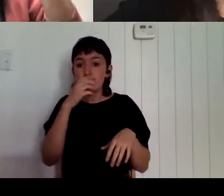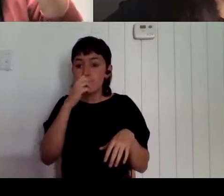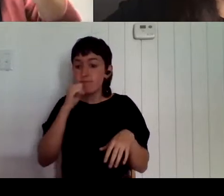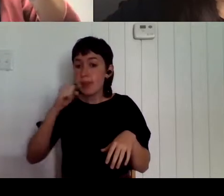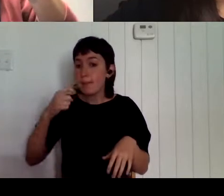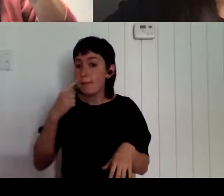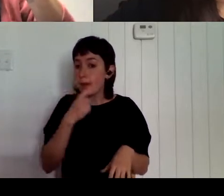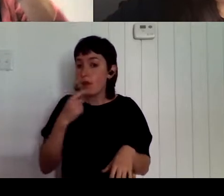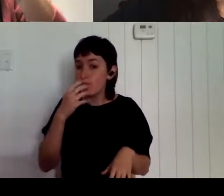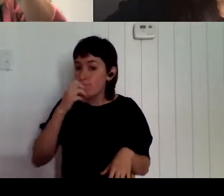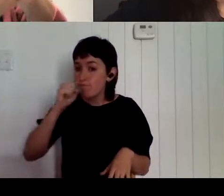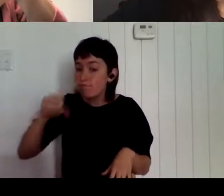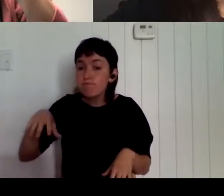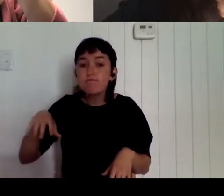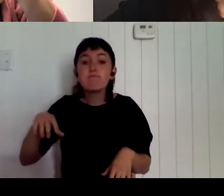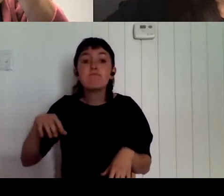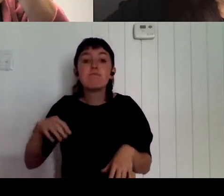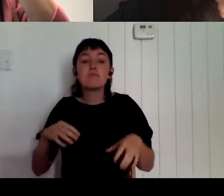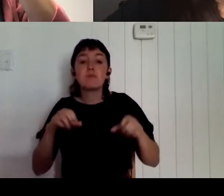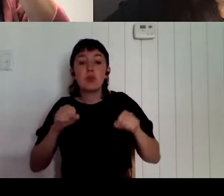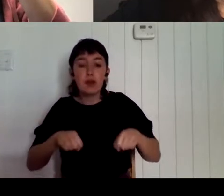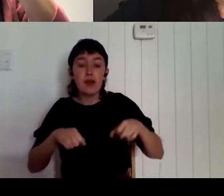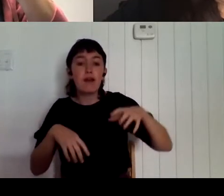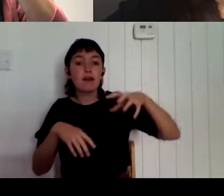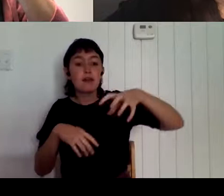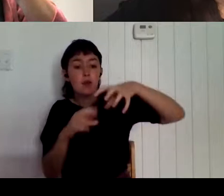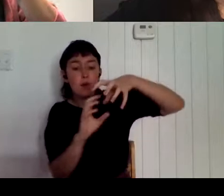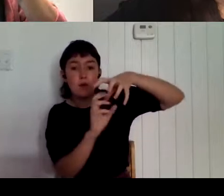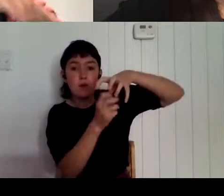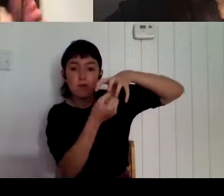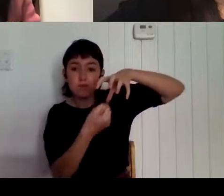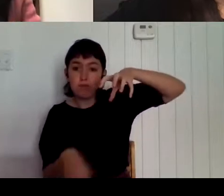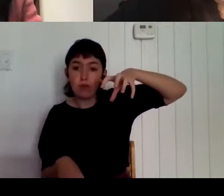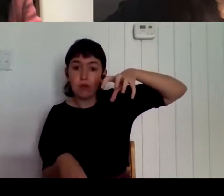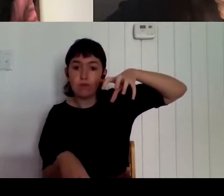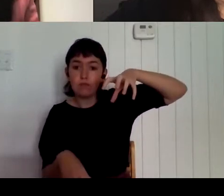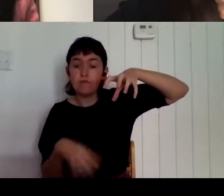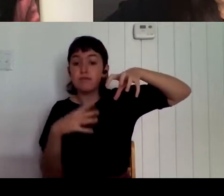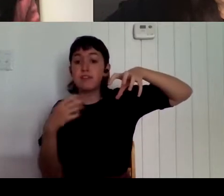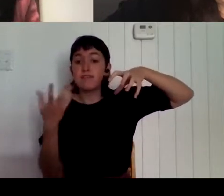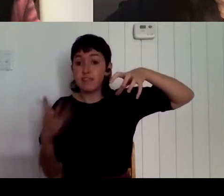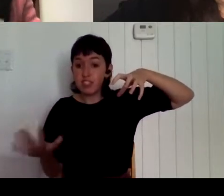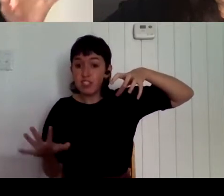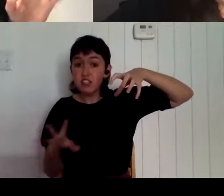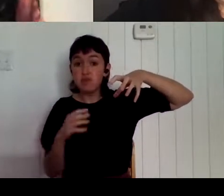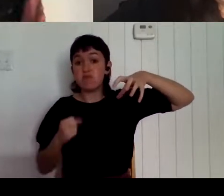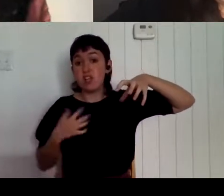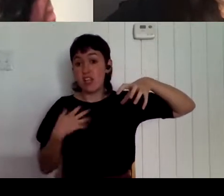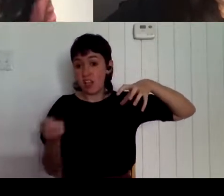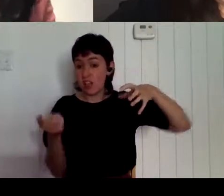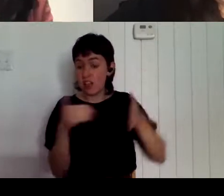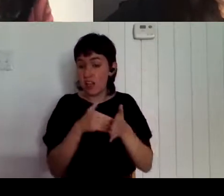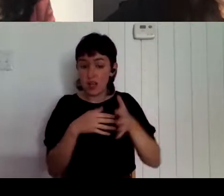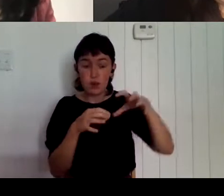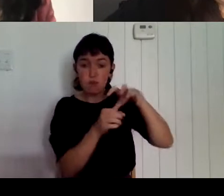So I've done that where you take the jellyfish and you punch out the mouth and then the mouth regrows and it's fine. Also, that mouth by